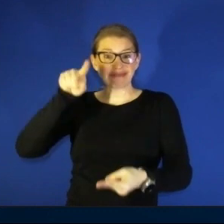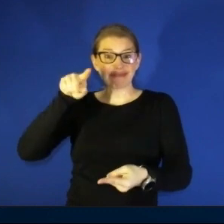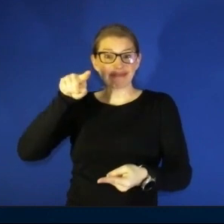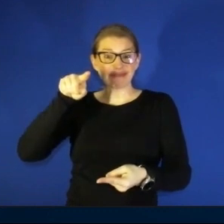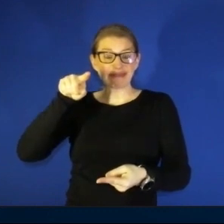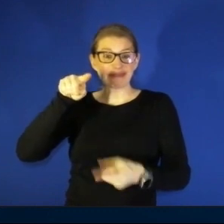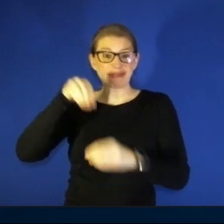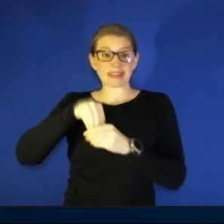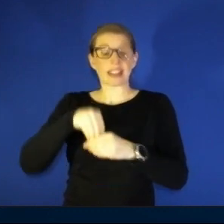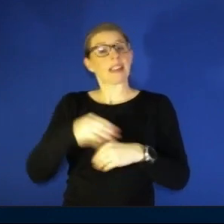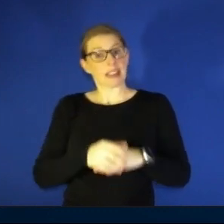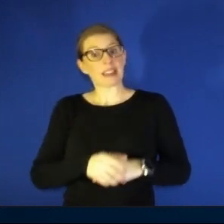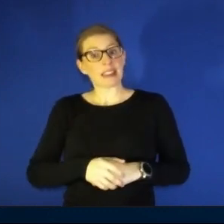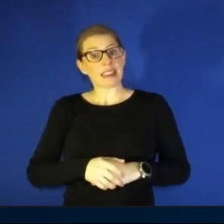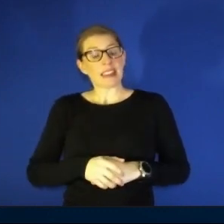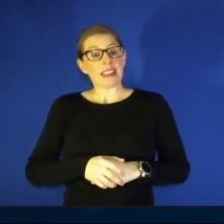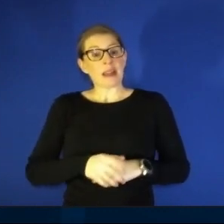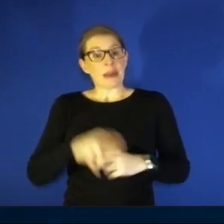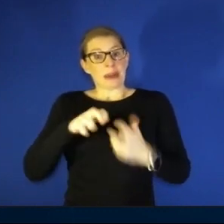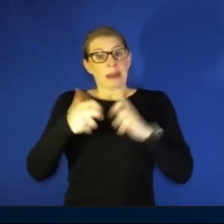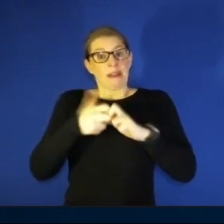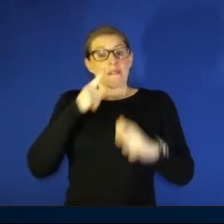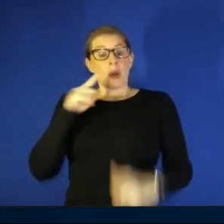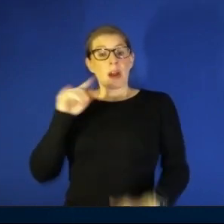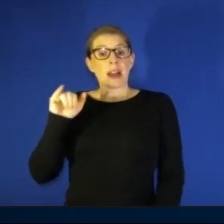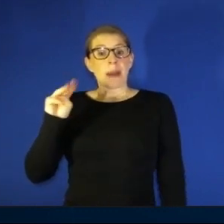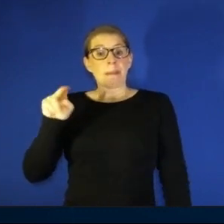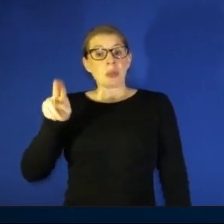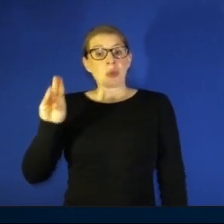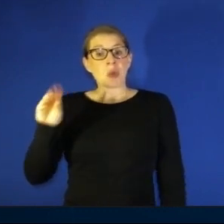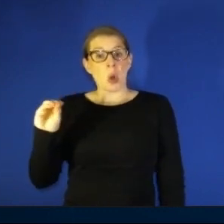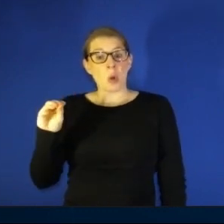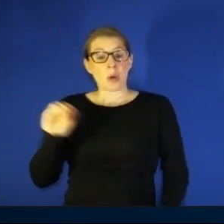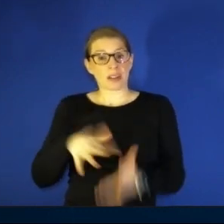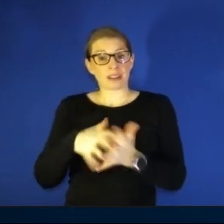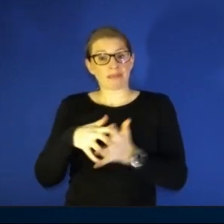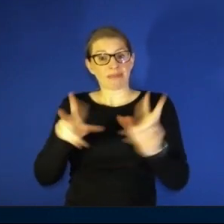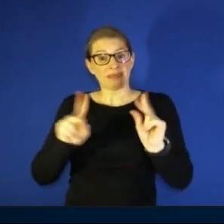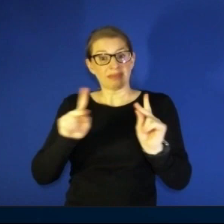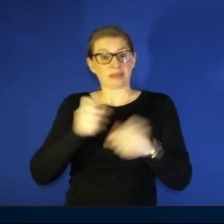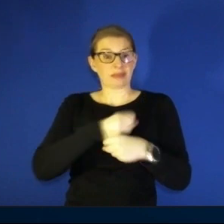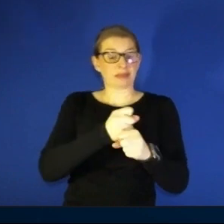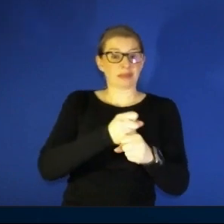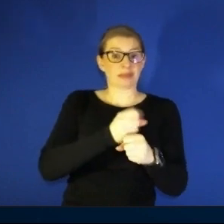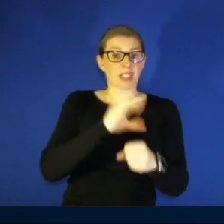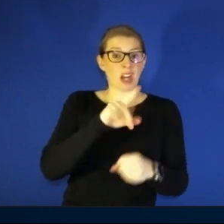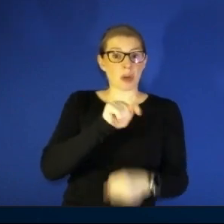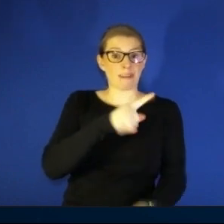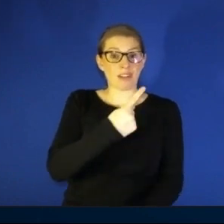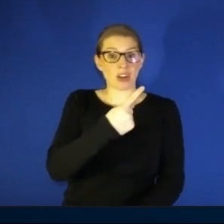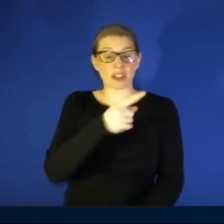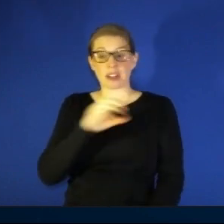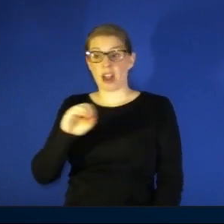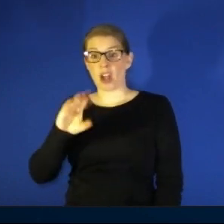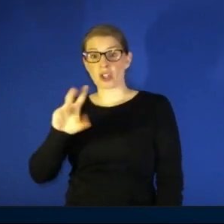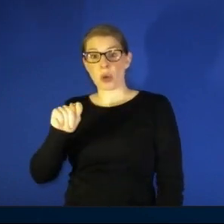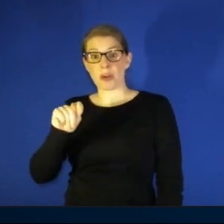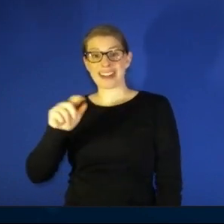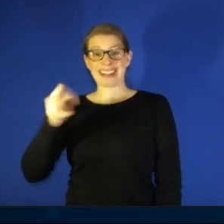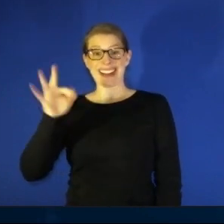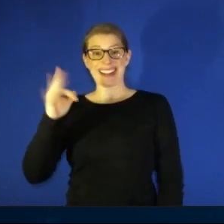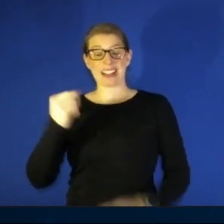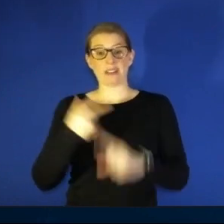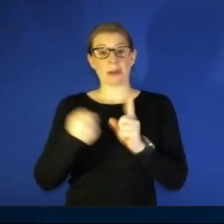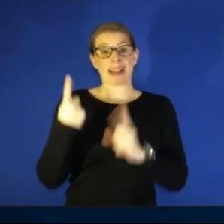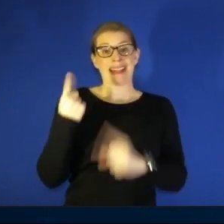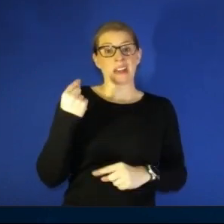you can imagine, cause a big issue for immunocompromised people. It was made between October 1st and October 19th of last year. The company is urging